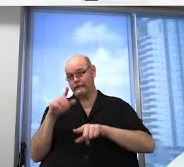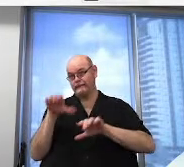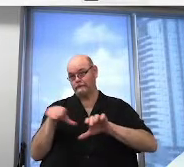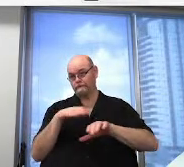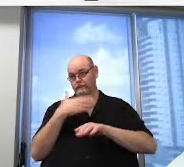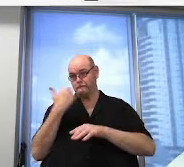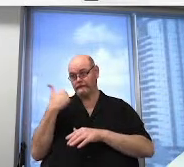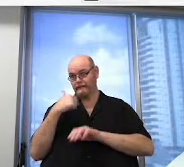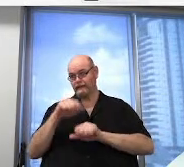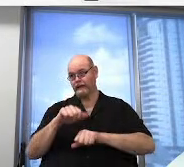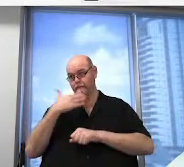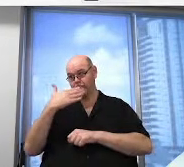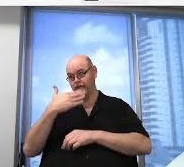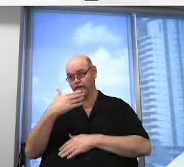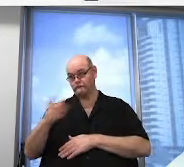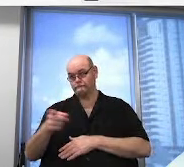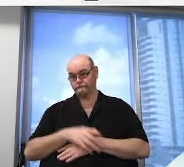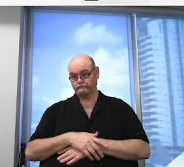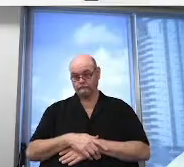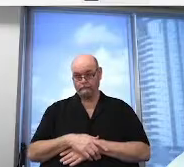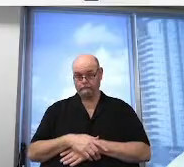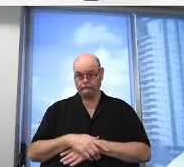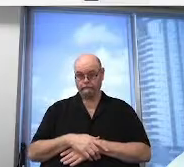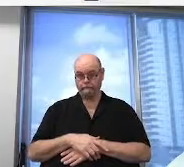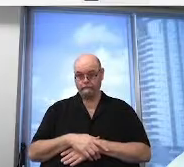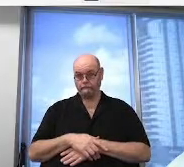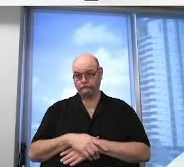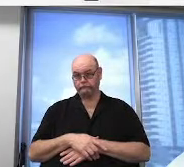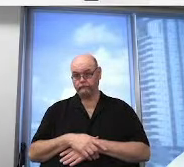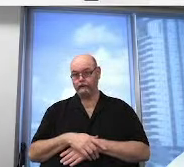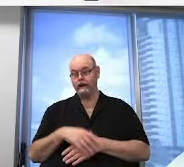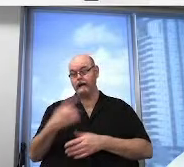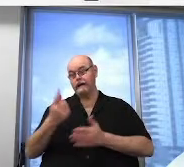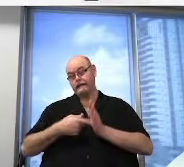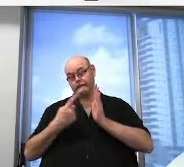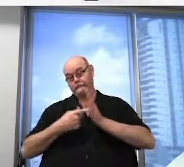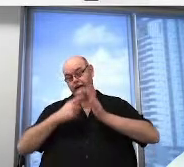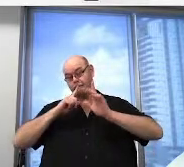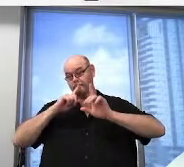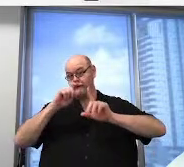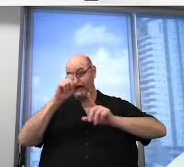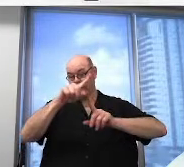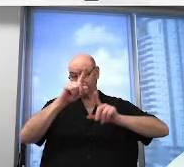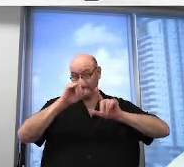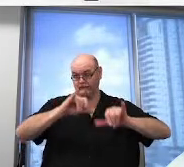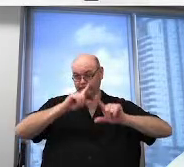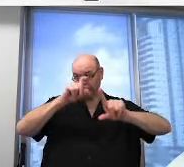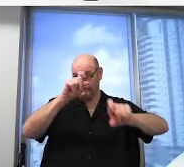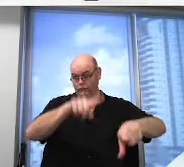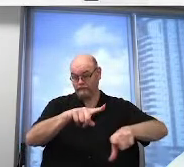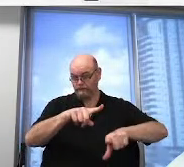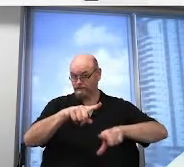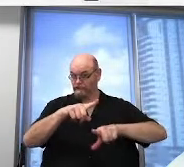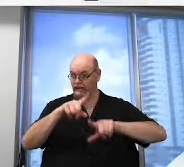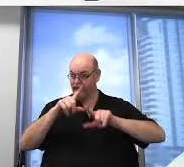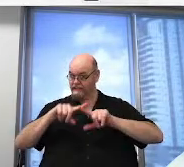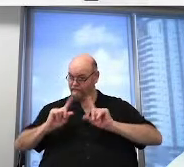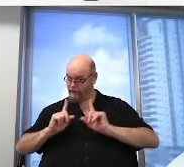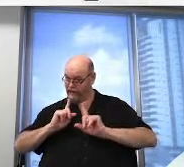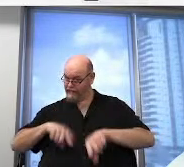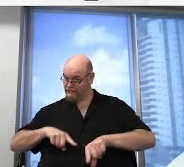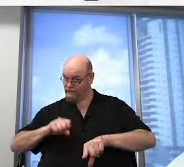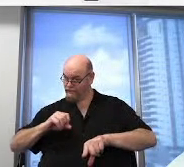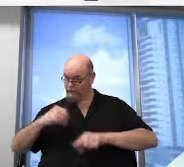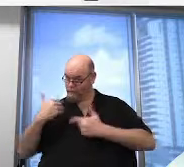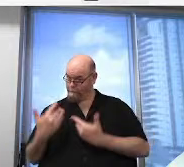and there, it's going to happen. I'll do the best I can, but thank you. Thank you for that. Sometimes you can ask the same question and get a different answer. You're a cross-examiner, you